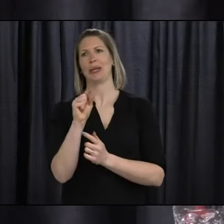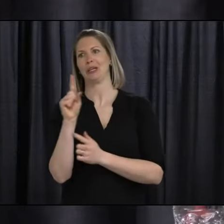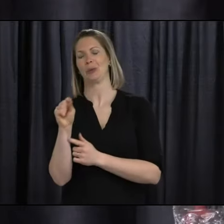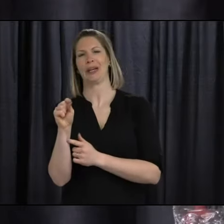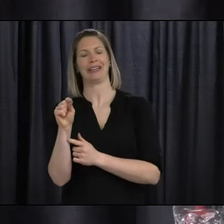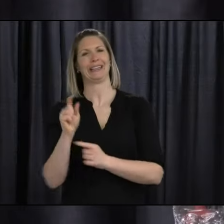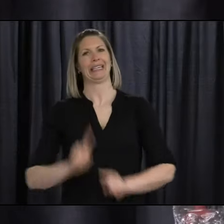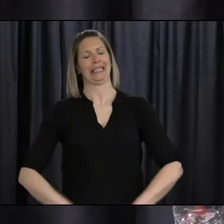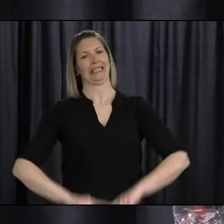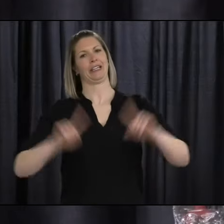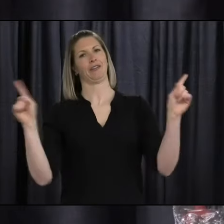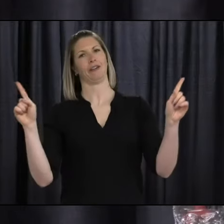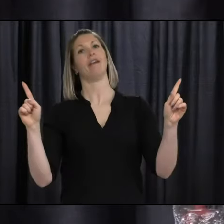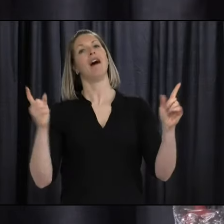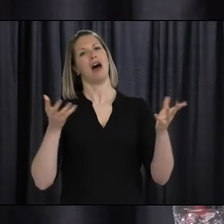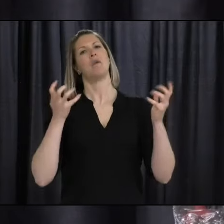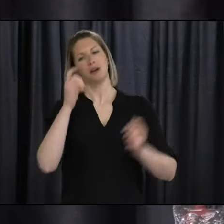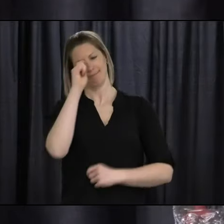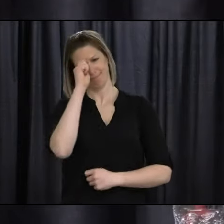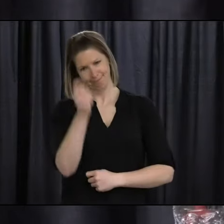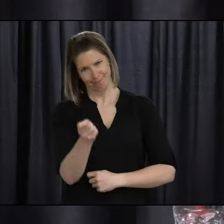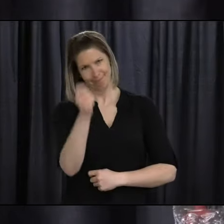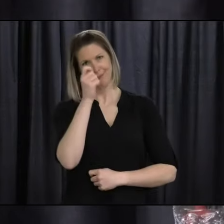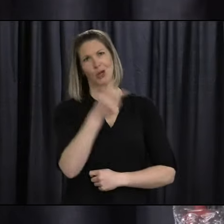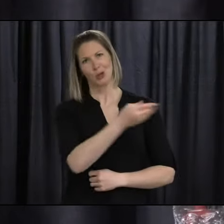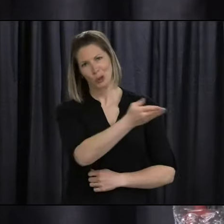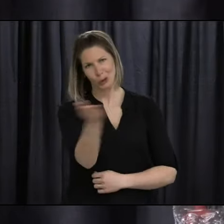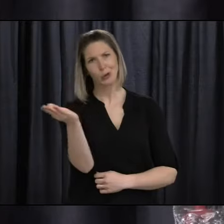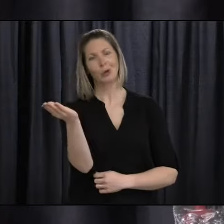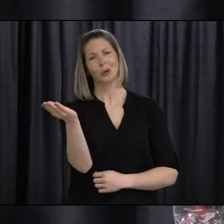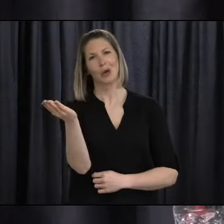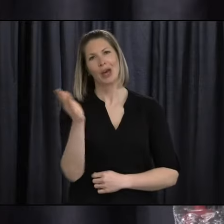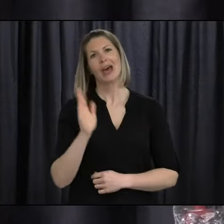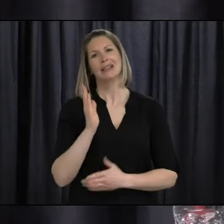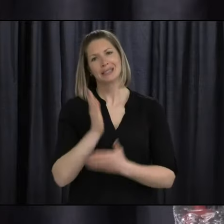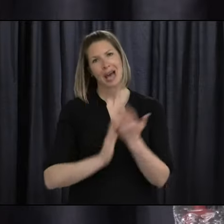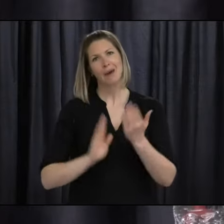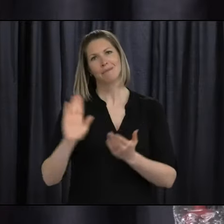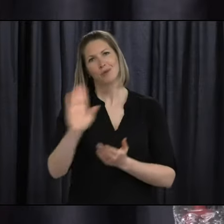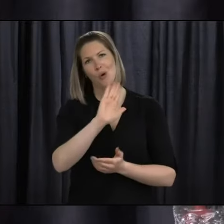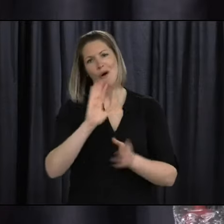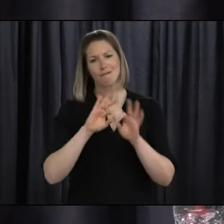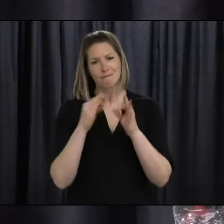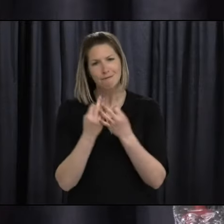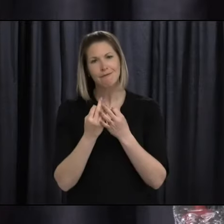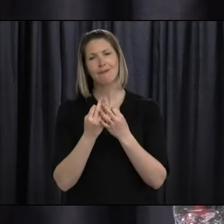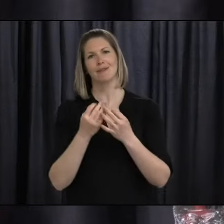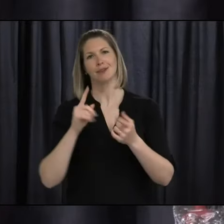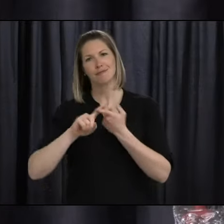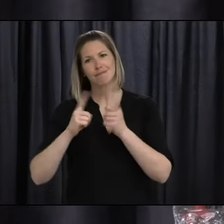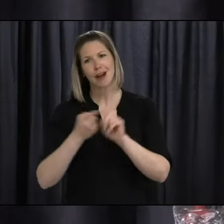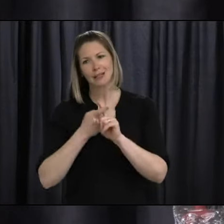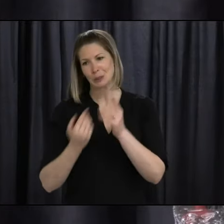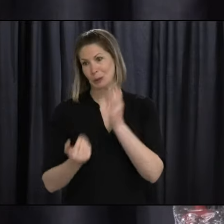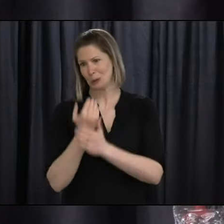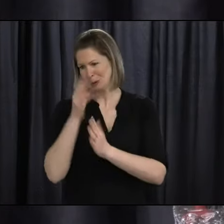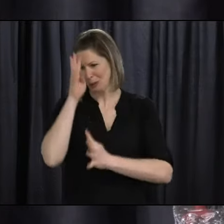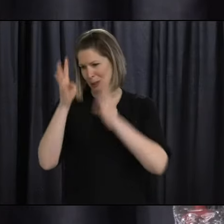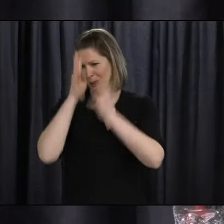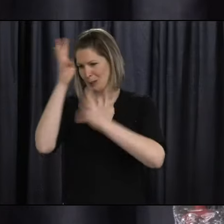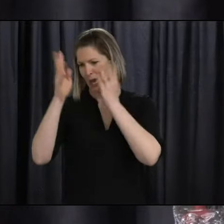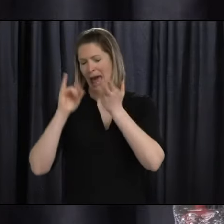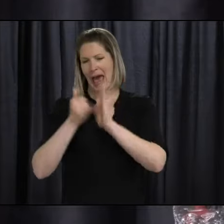And I take my hat off to them and their parents and their friends for coming up with some really fun ways of trying to do this. So again,